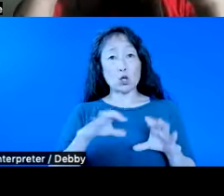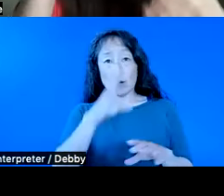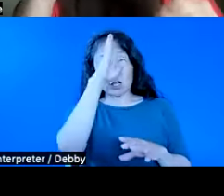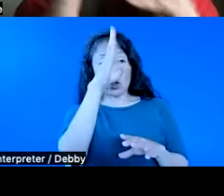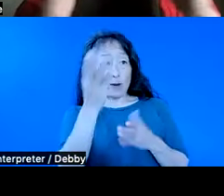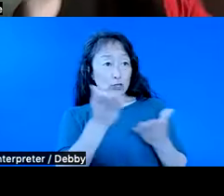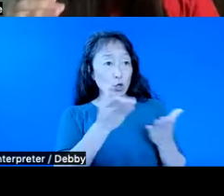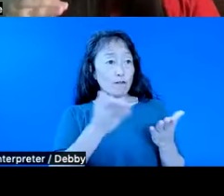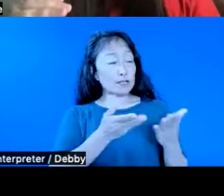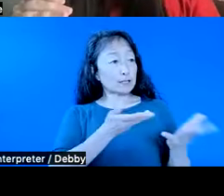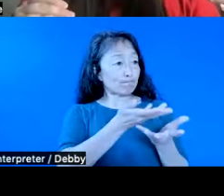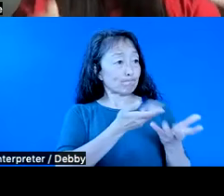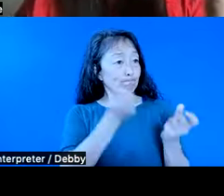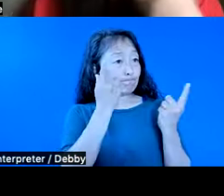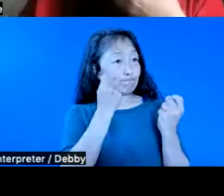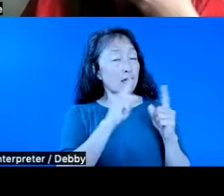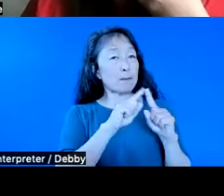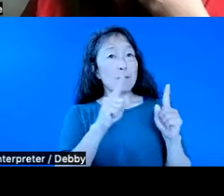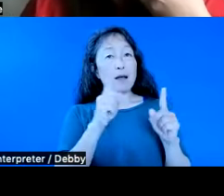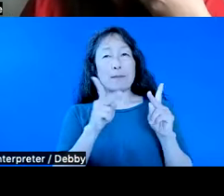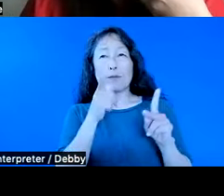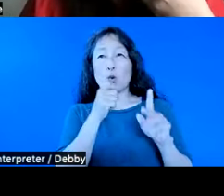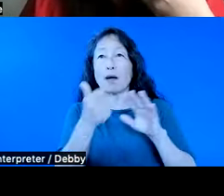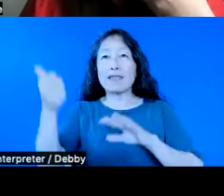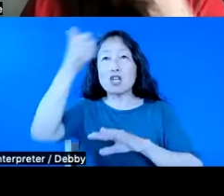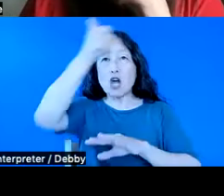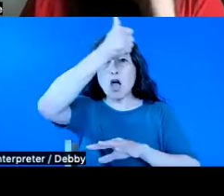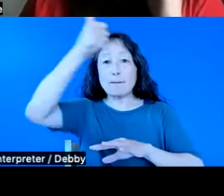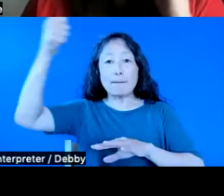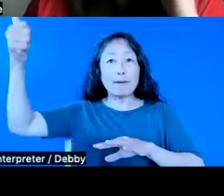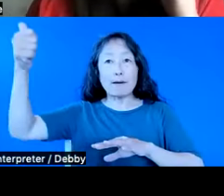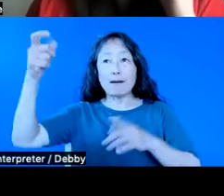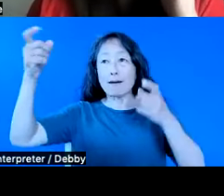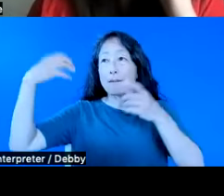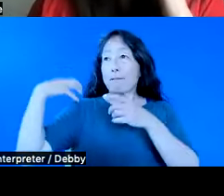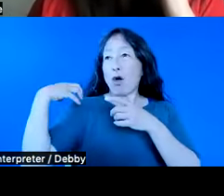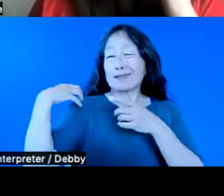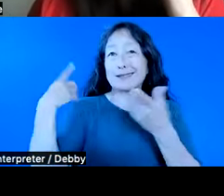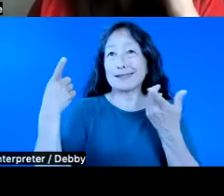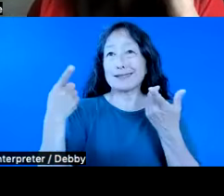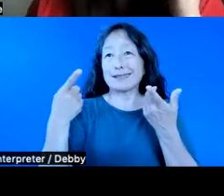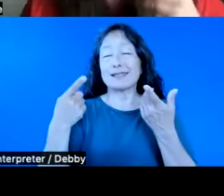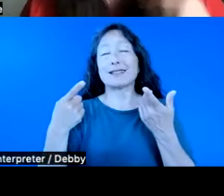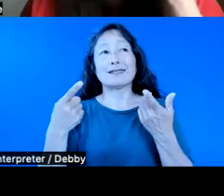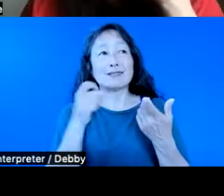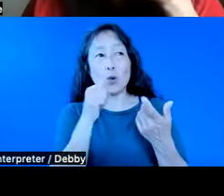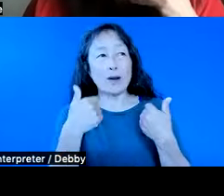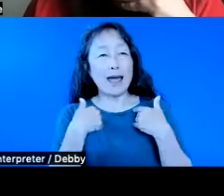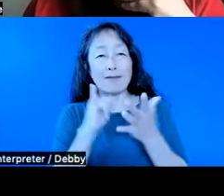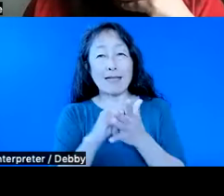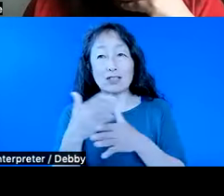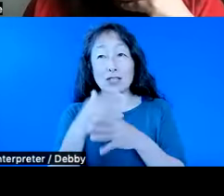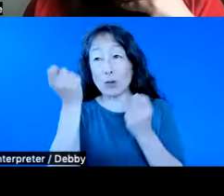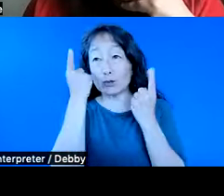aren't, there's going to be issues down the line. And especially when there's power dynamics into play, which often happens